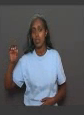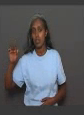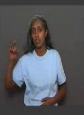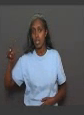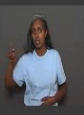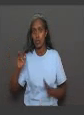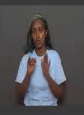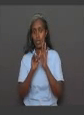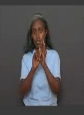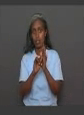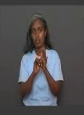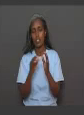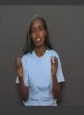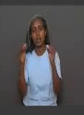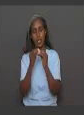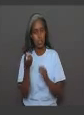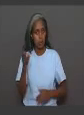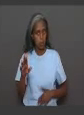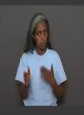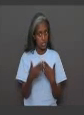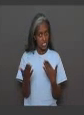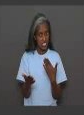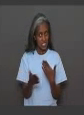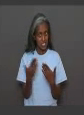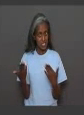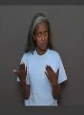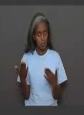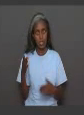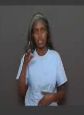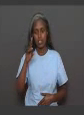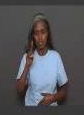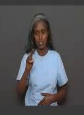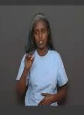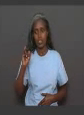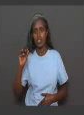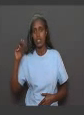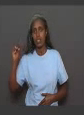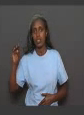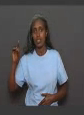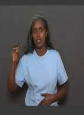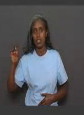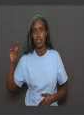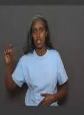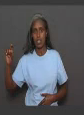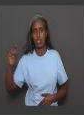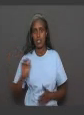the summation, or simply the index.